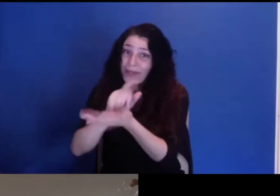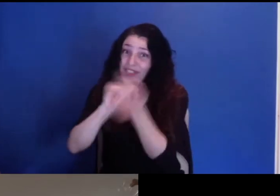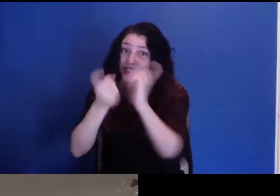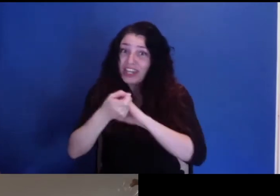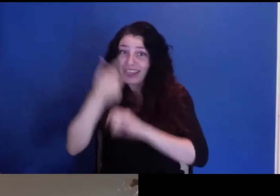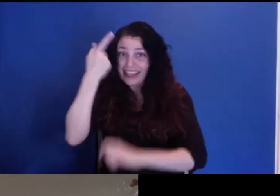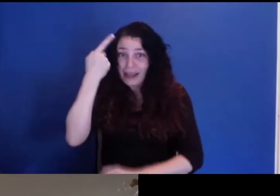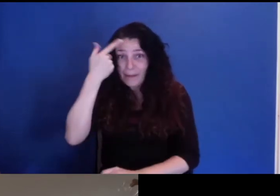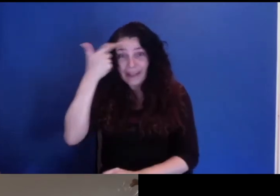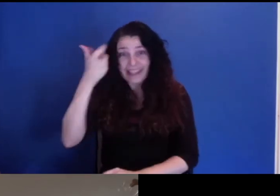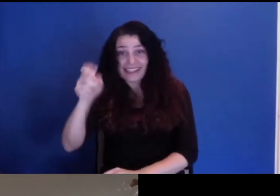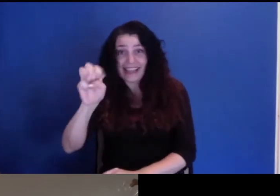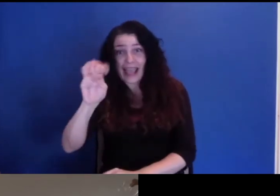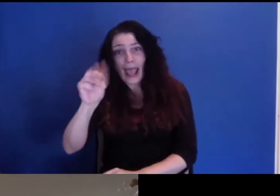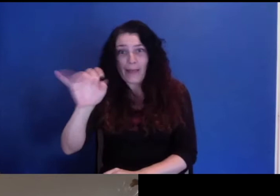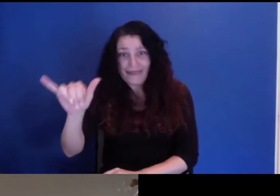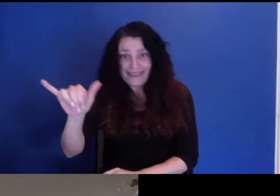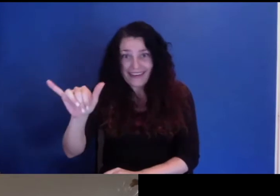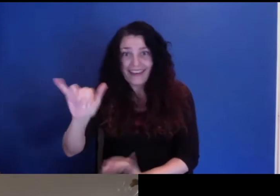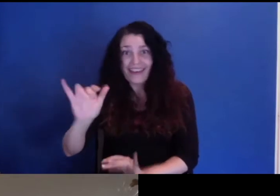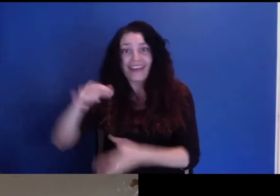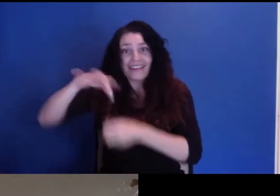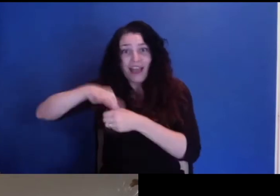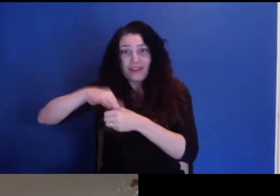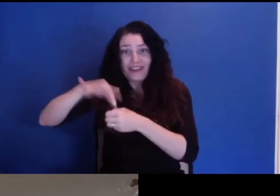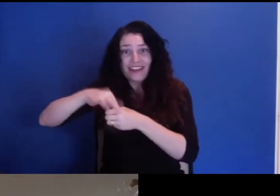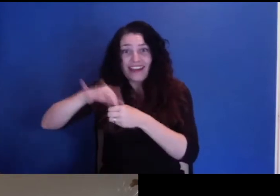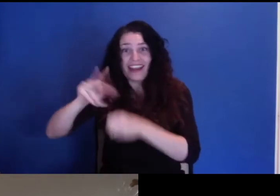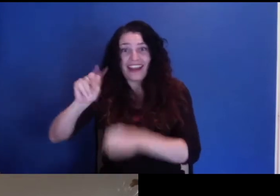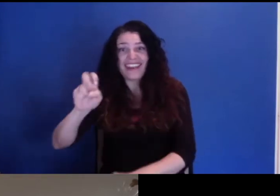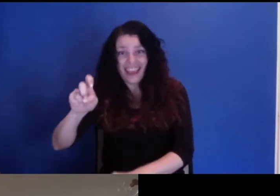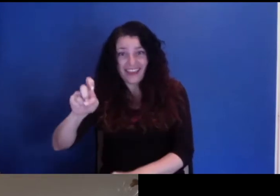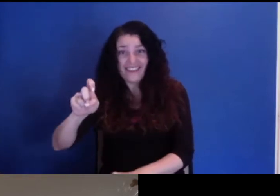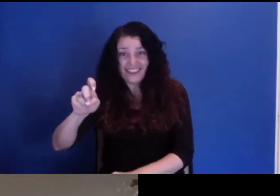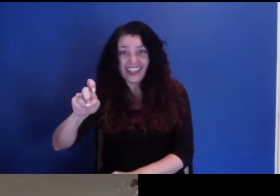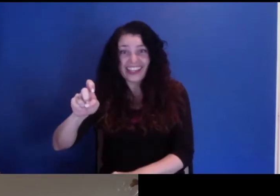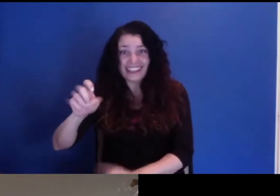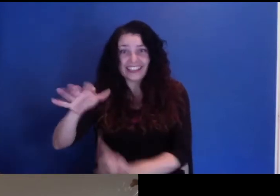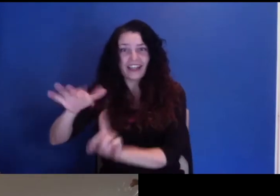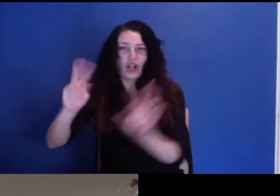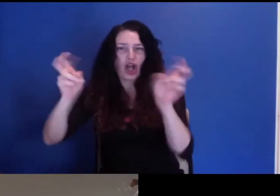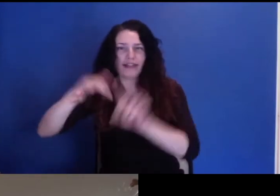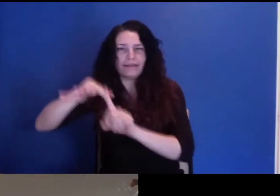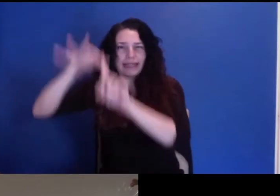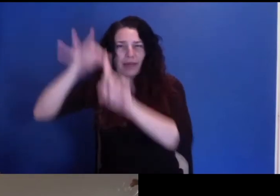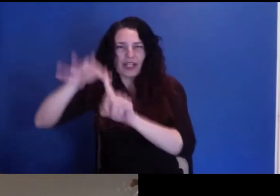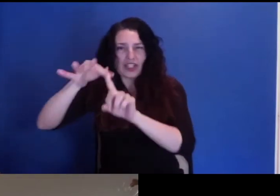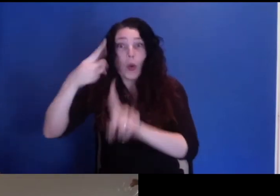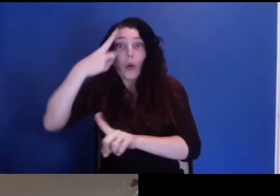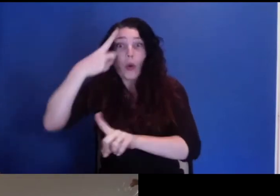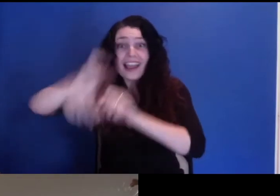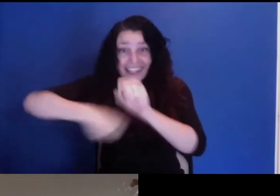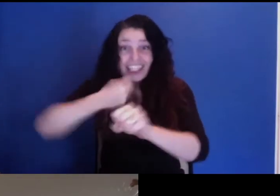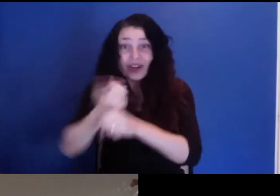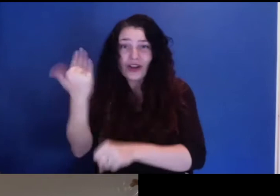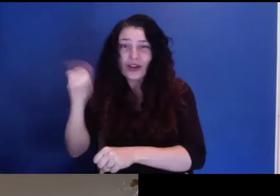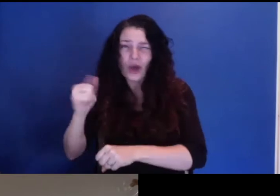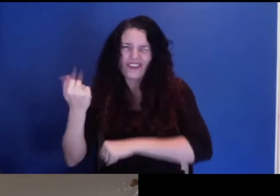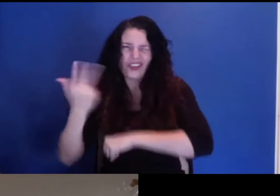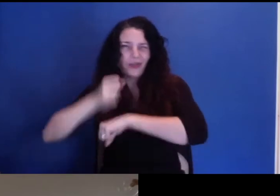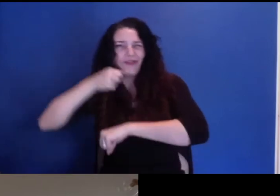Netflix series Special premiered 1 year ago, actually a couple days ago. And it broke new ground for representation